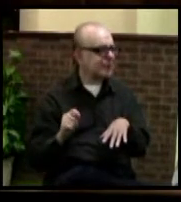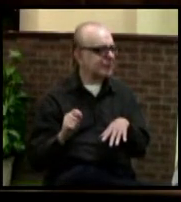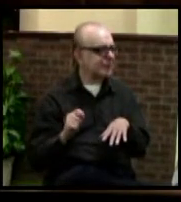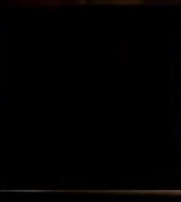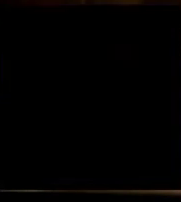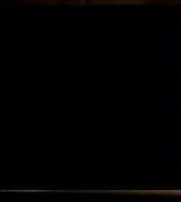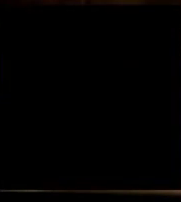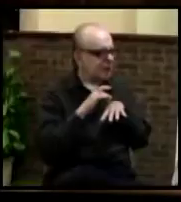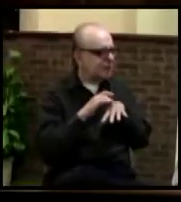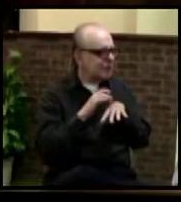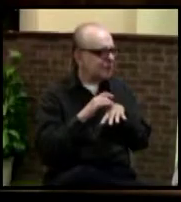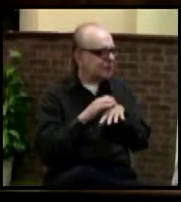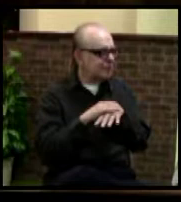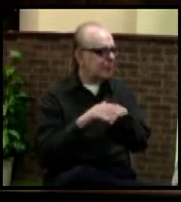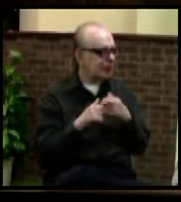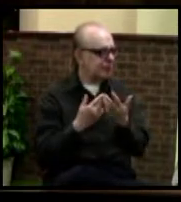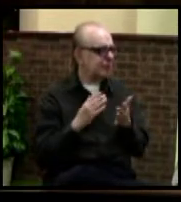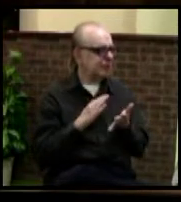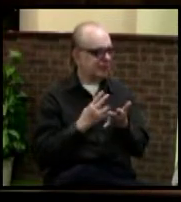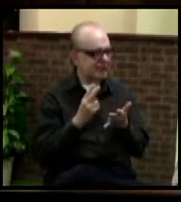It's there.